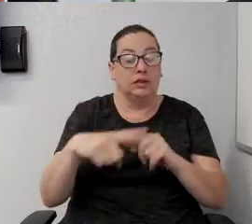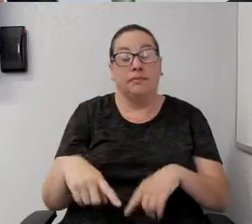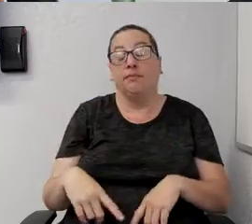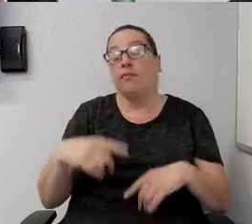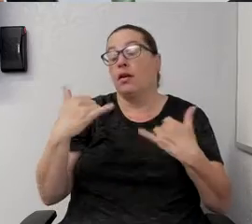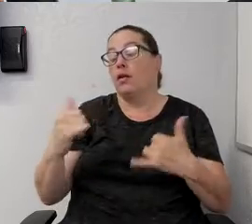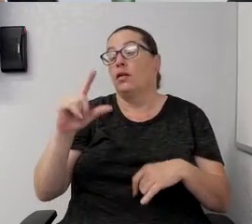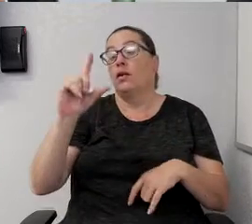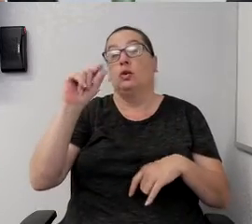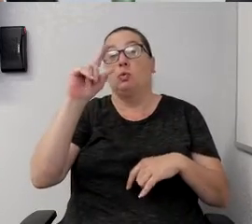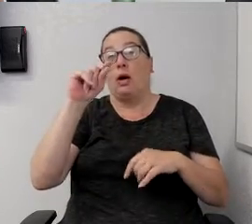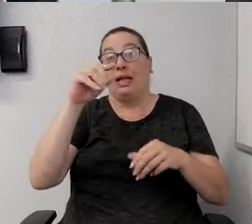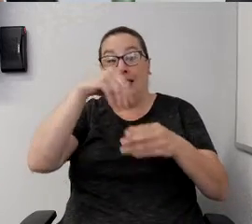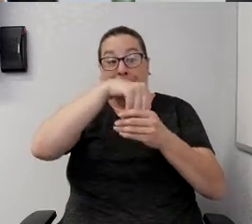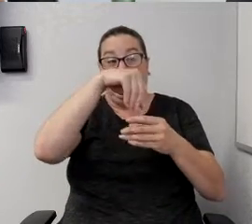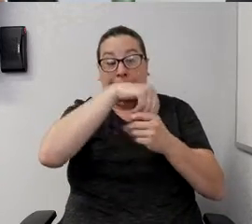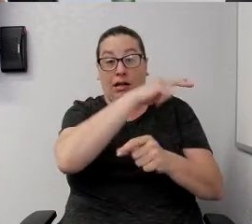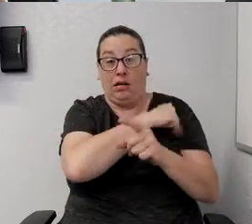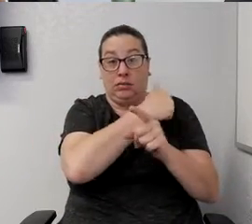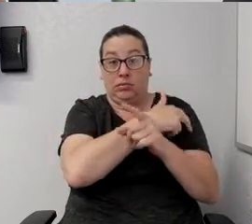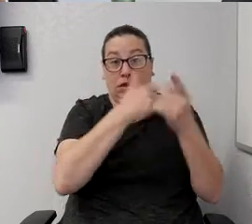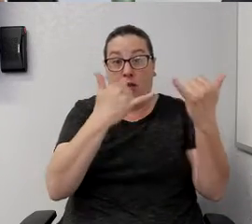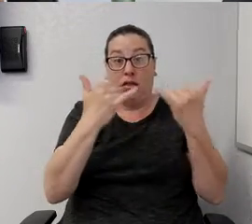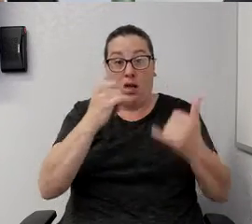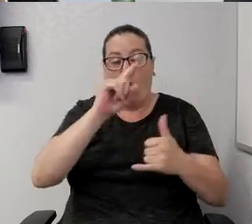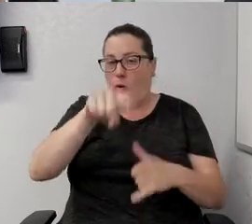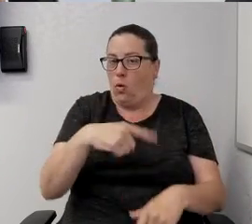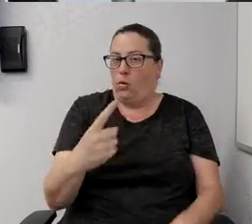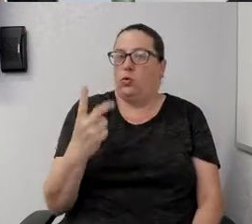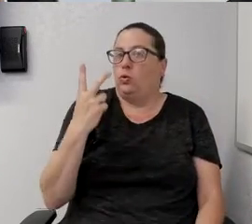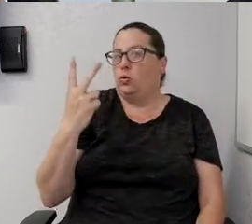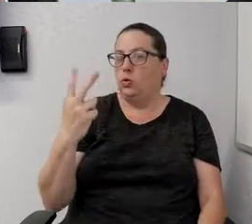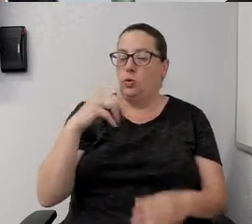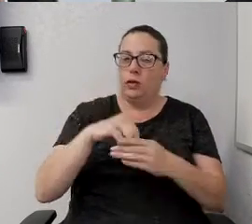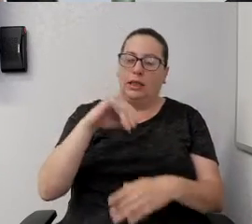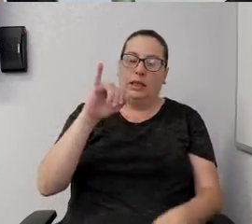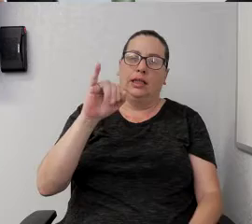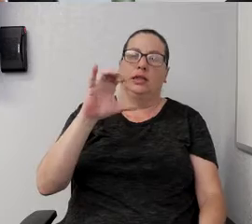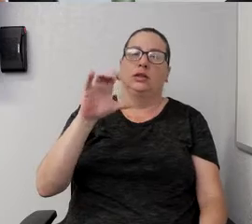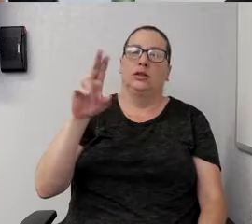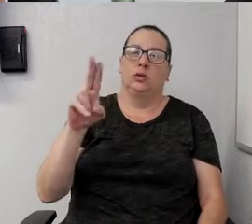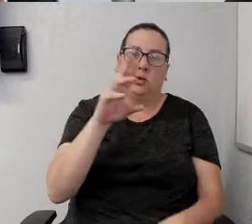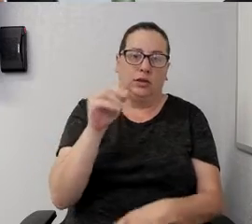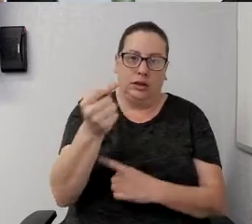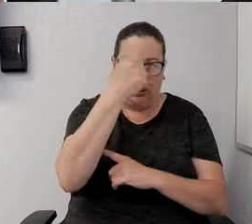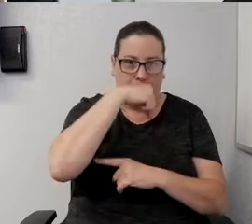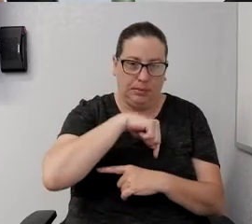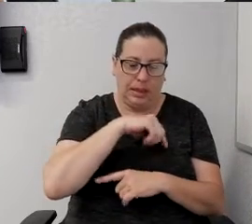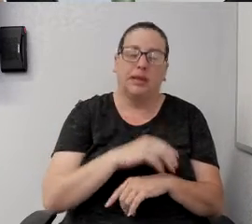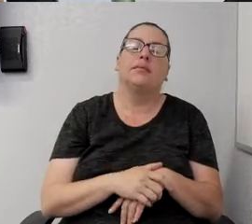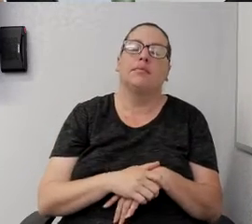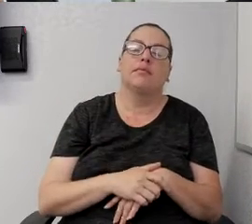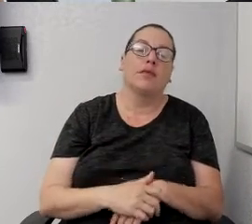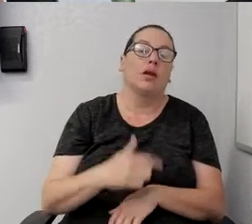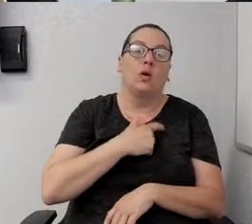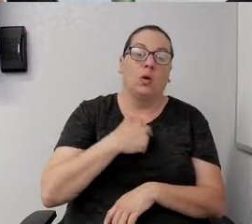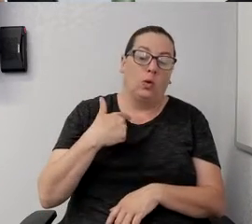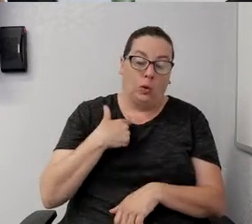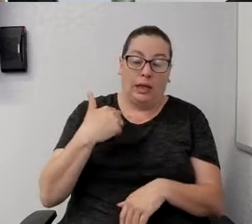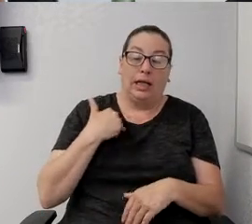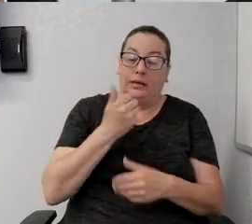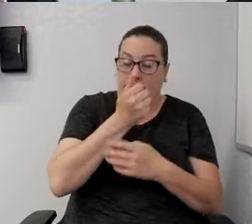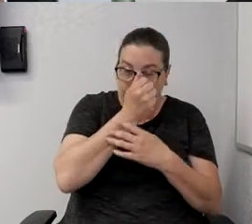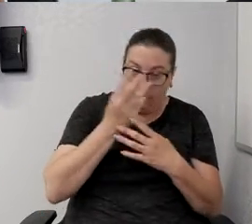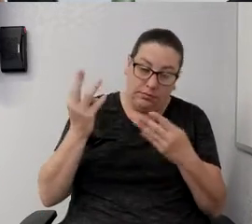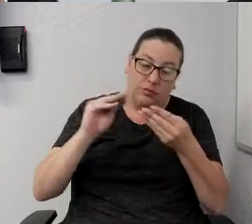right now, only 2 of them are in the ICU and are intubated. And we have had a number of patients that had been in the